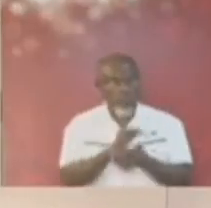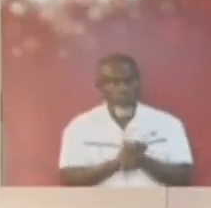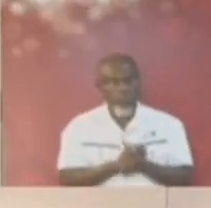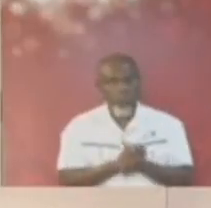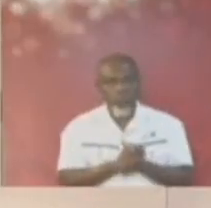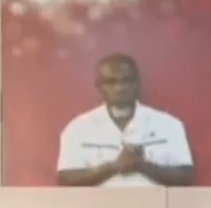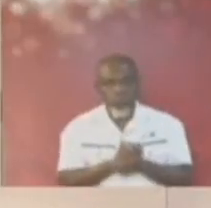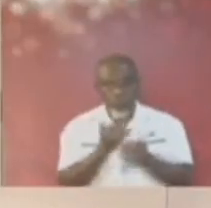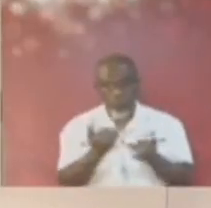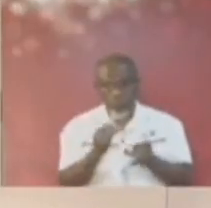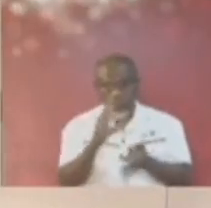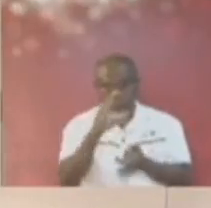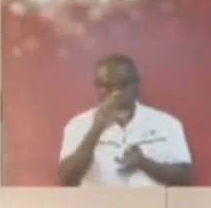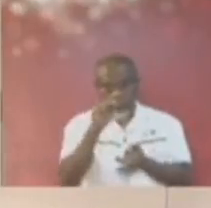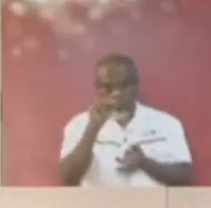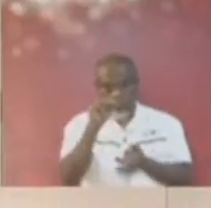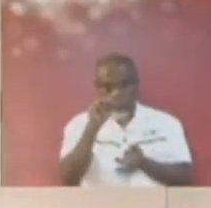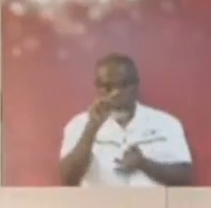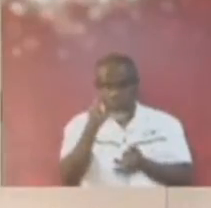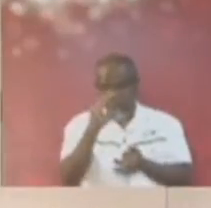please.